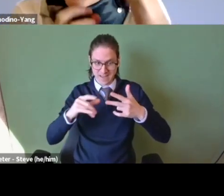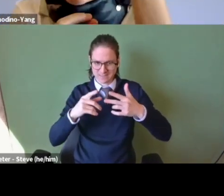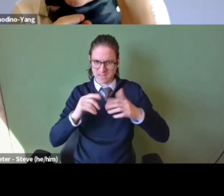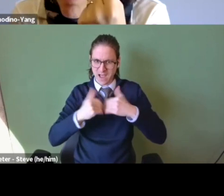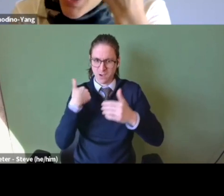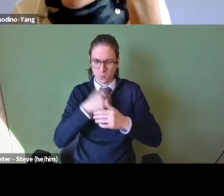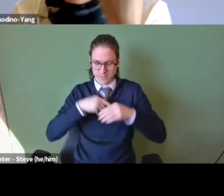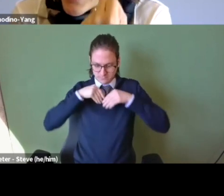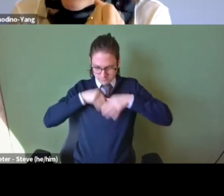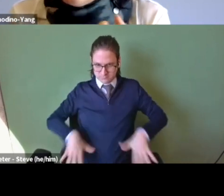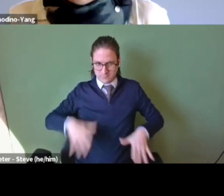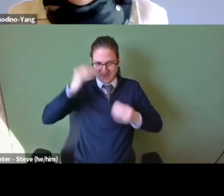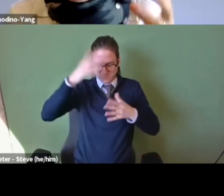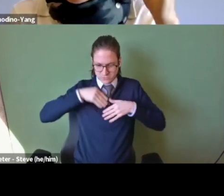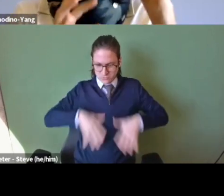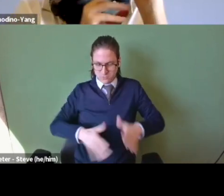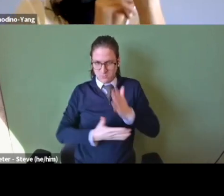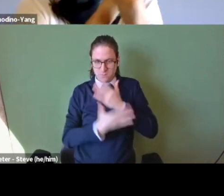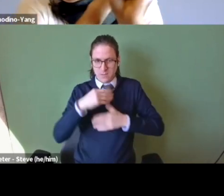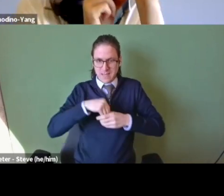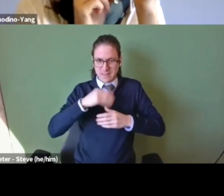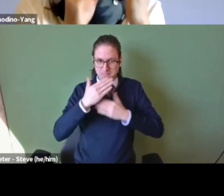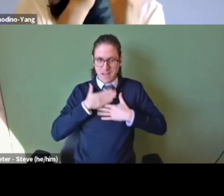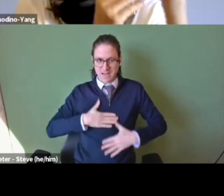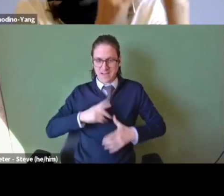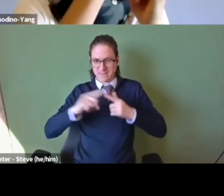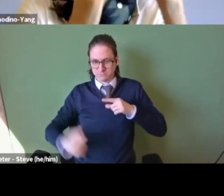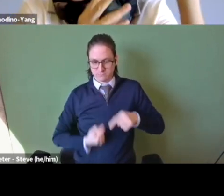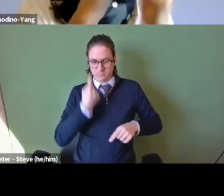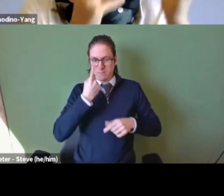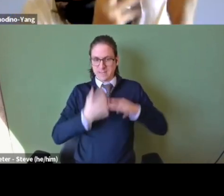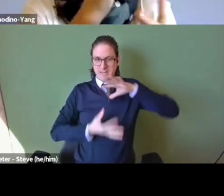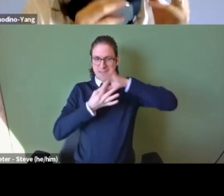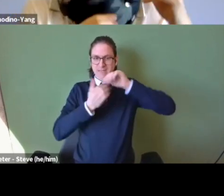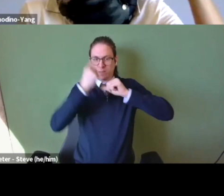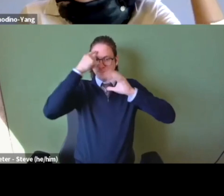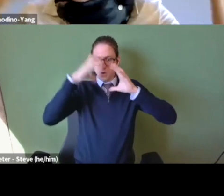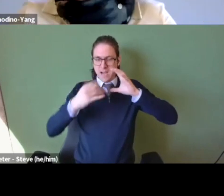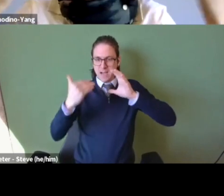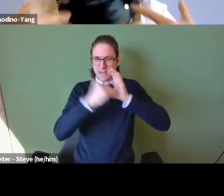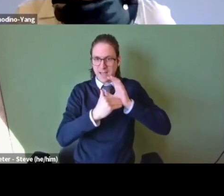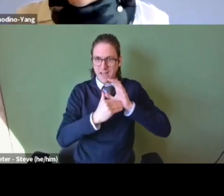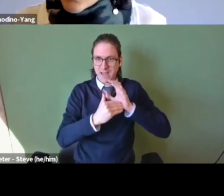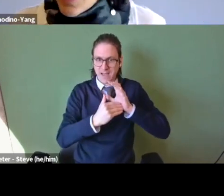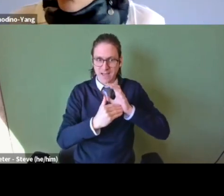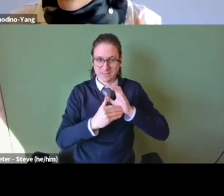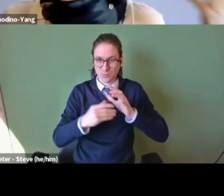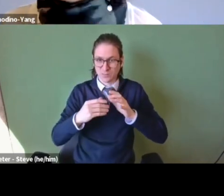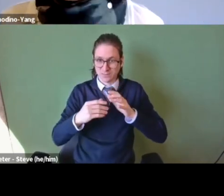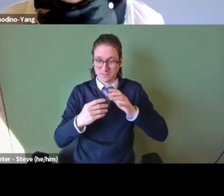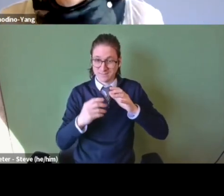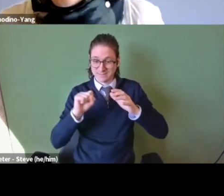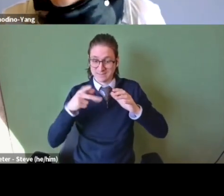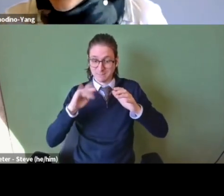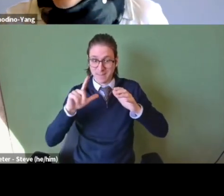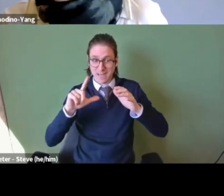again. So this is like the bottleneck that is the densely packed nuclei, that is the relay station between the brain and the rest